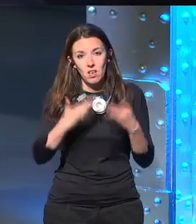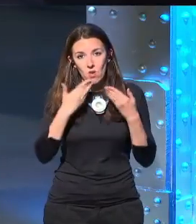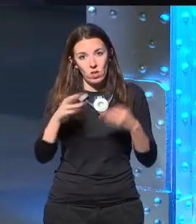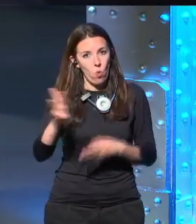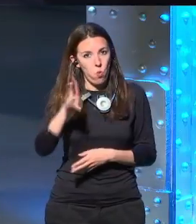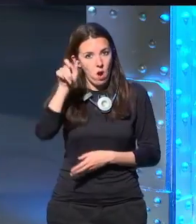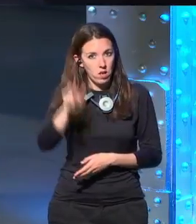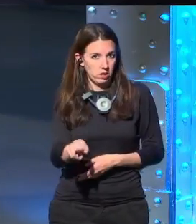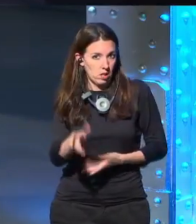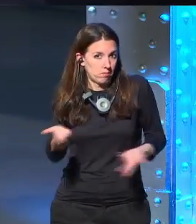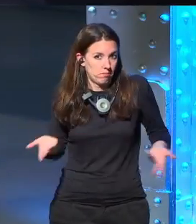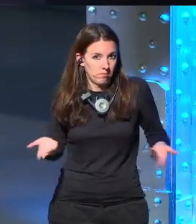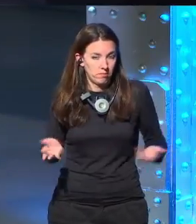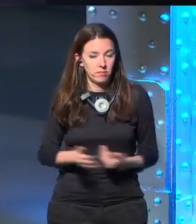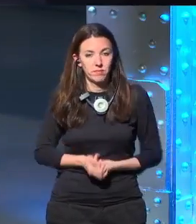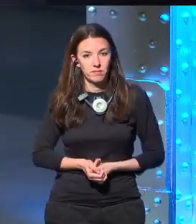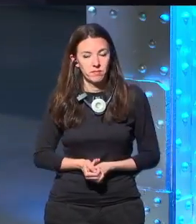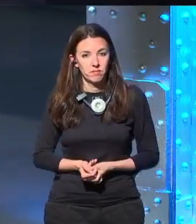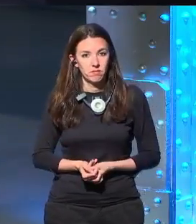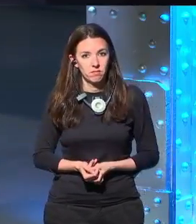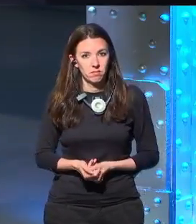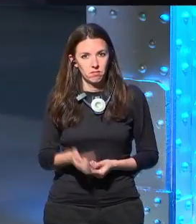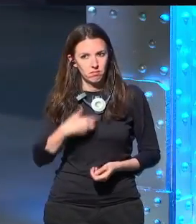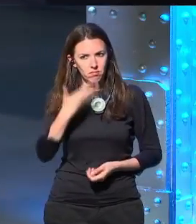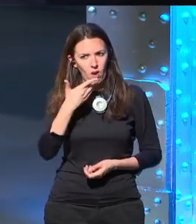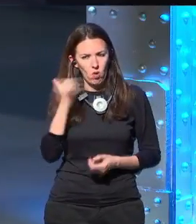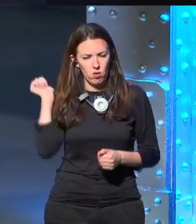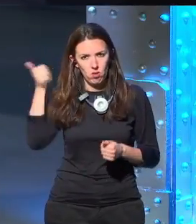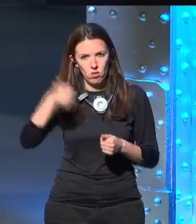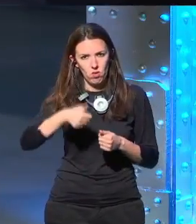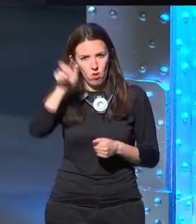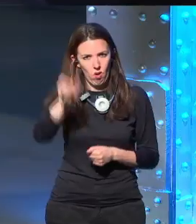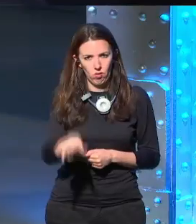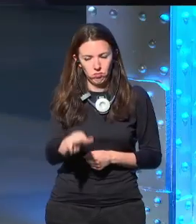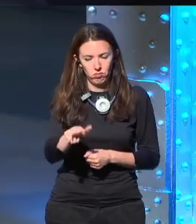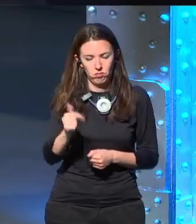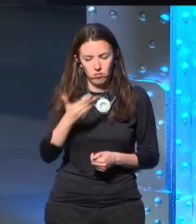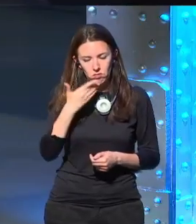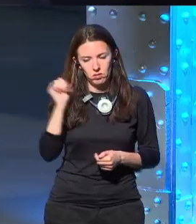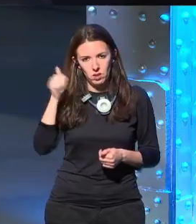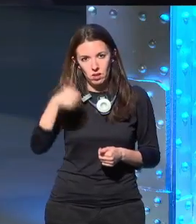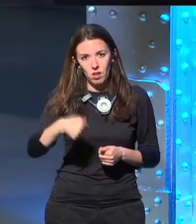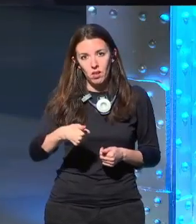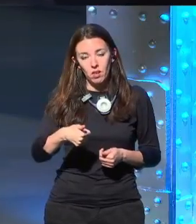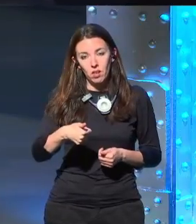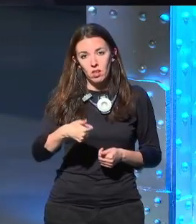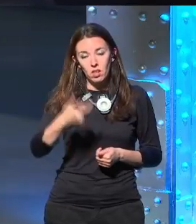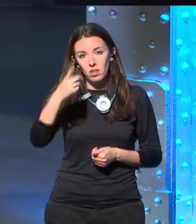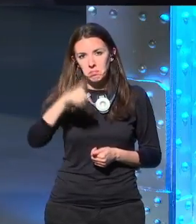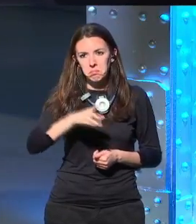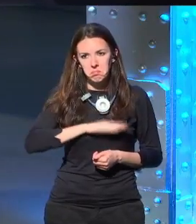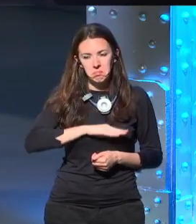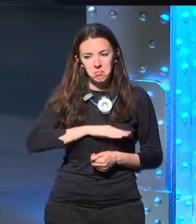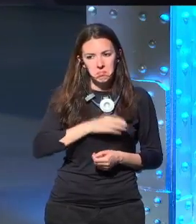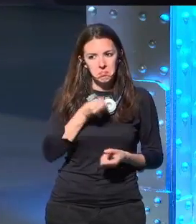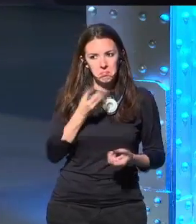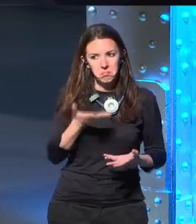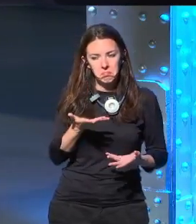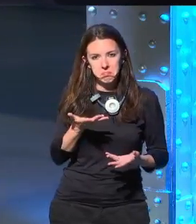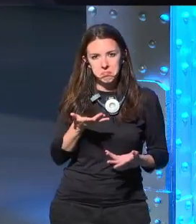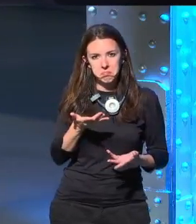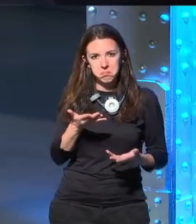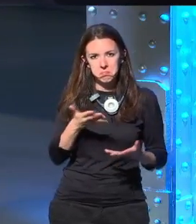and also I'd like to thank Walter Isaacson. I've known him for many years, and I know quite a